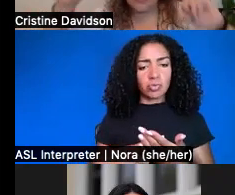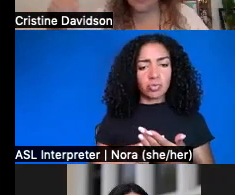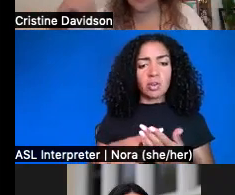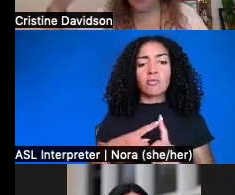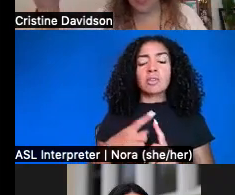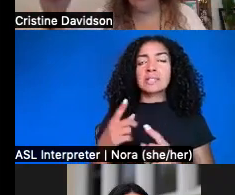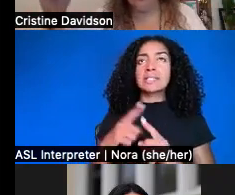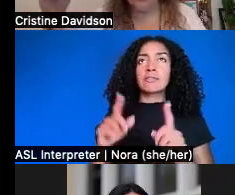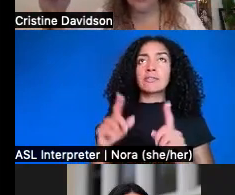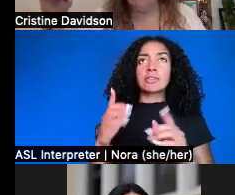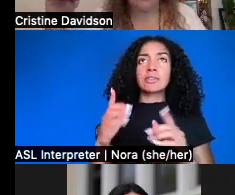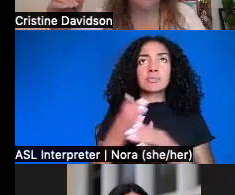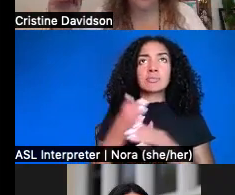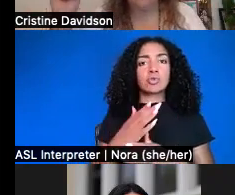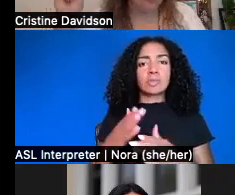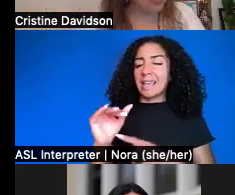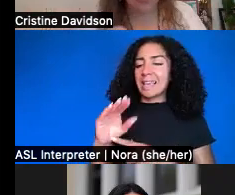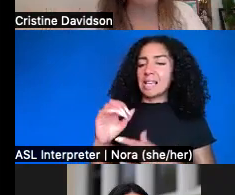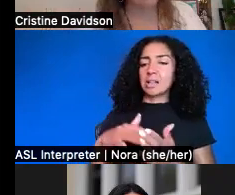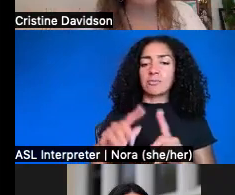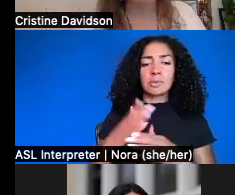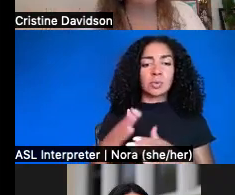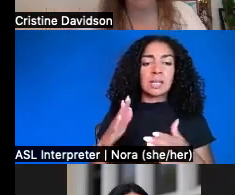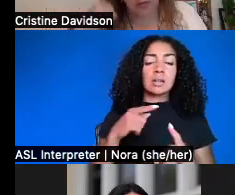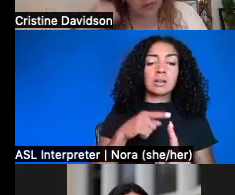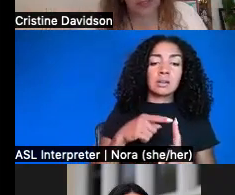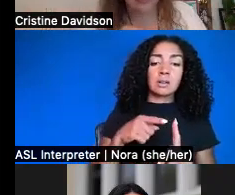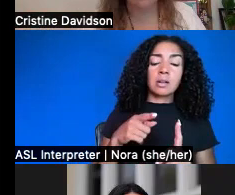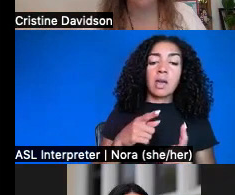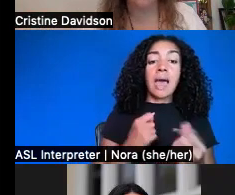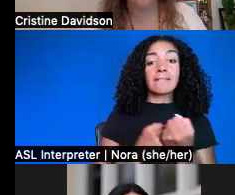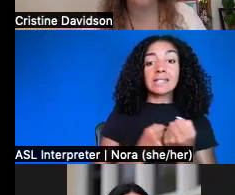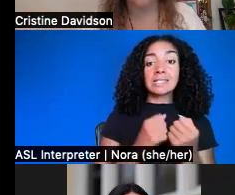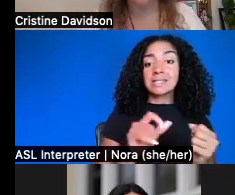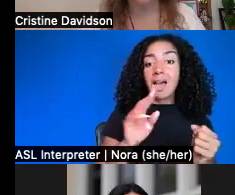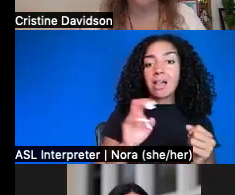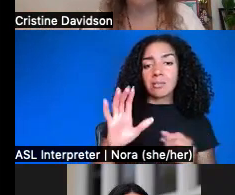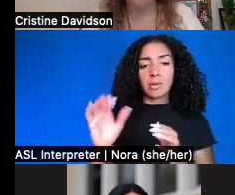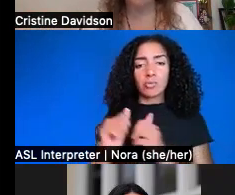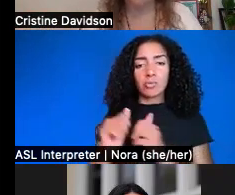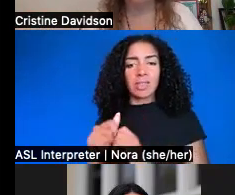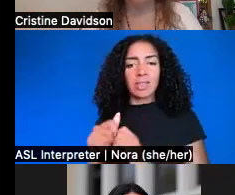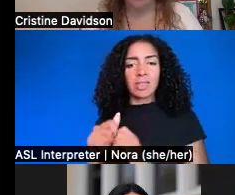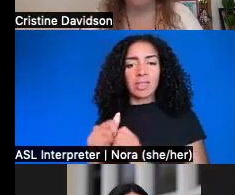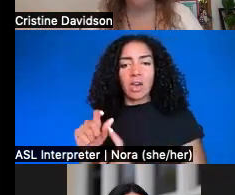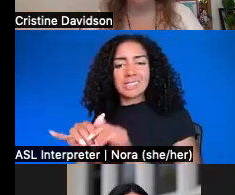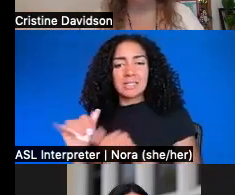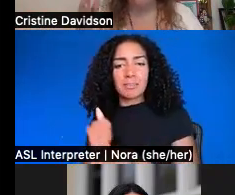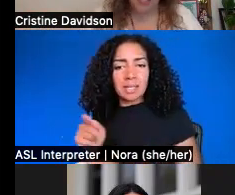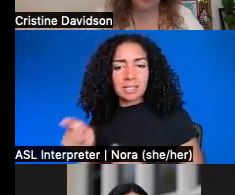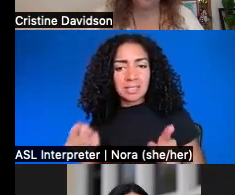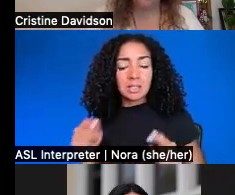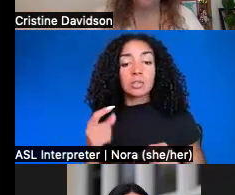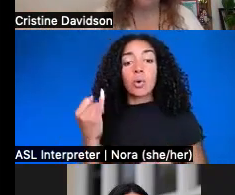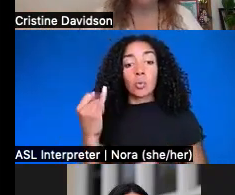The systems would have us believe that it's just, if we just work with that individual and we get them the resources they need, then everything's going to be fine.